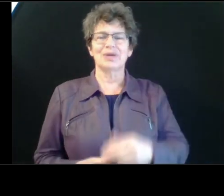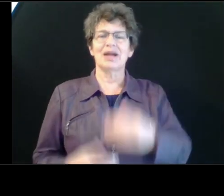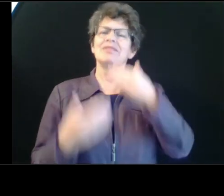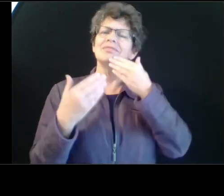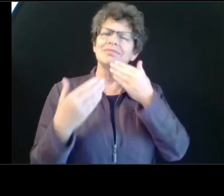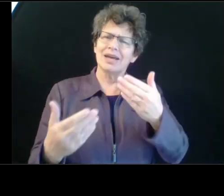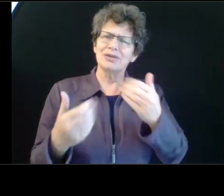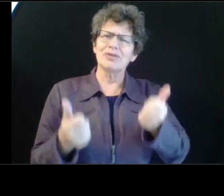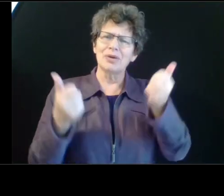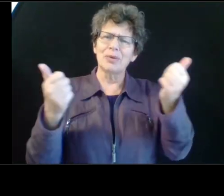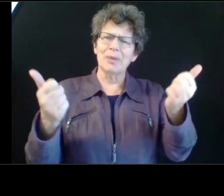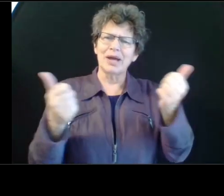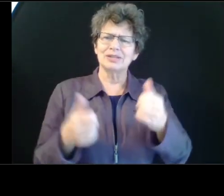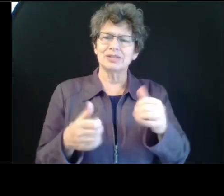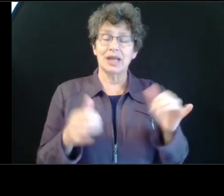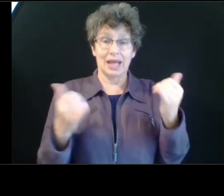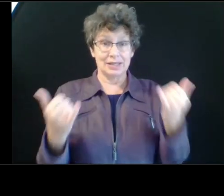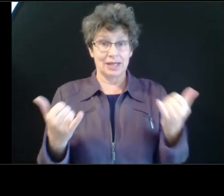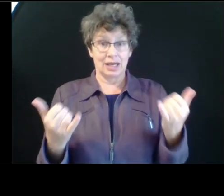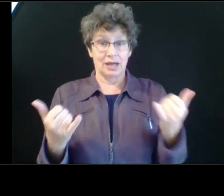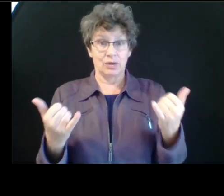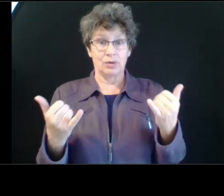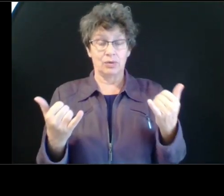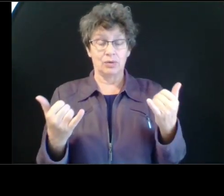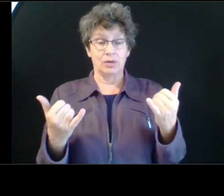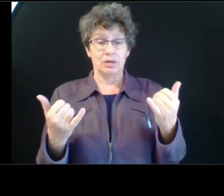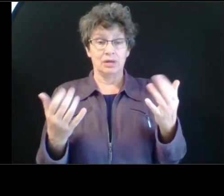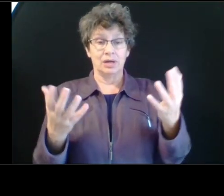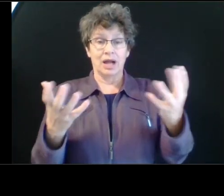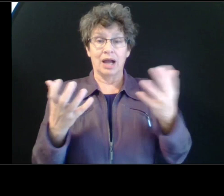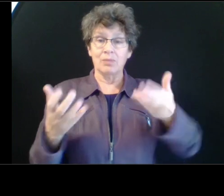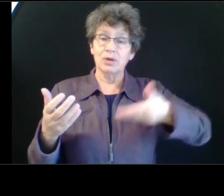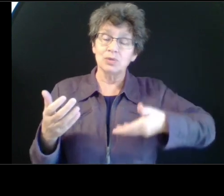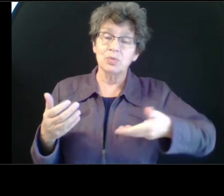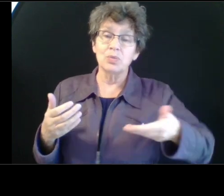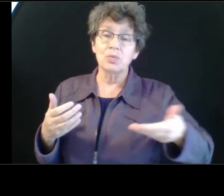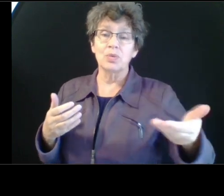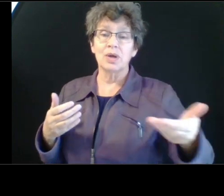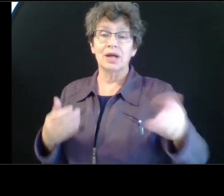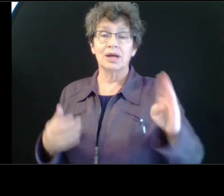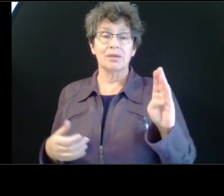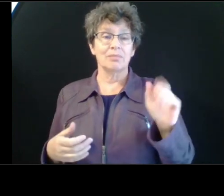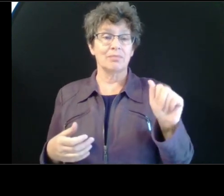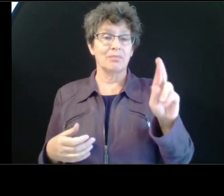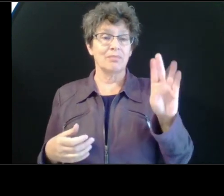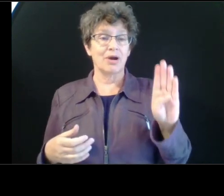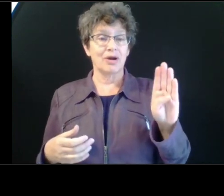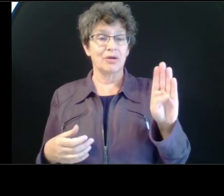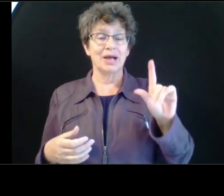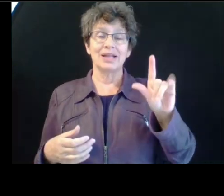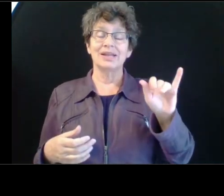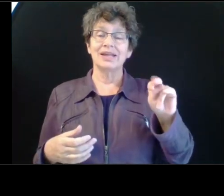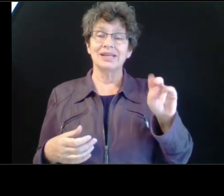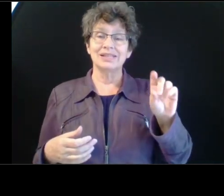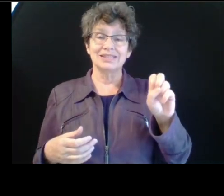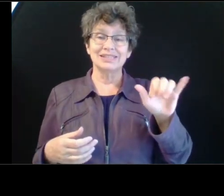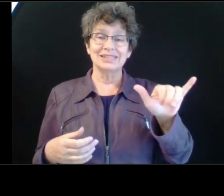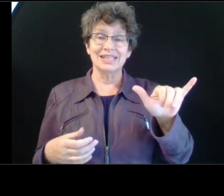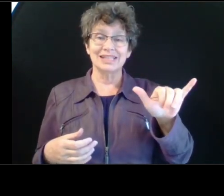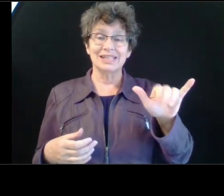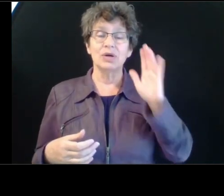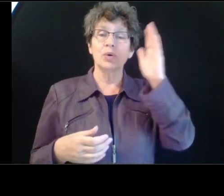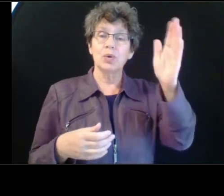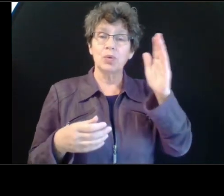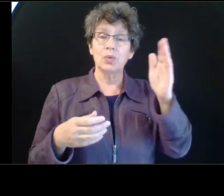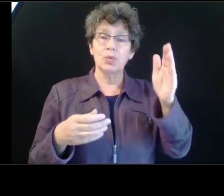much. And now I would like to warmly welcome Barb Lindsay, who is going to moderate the session for